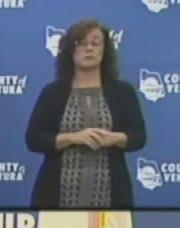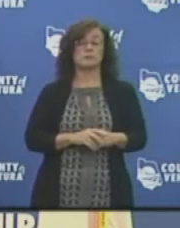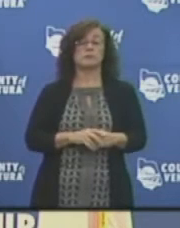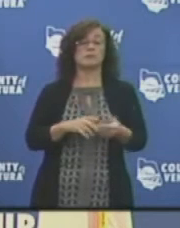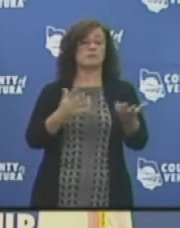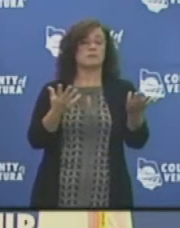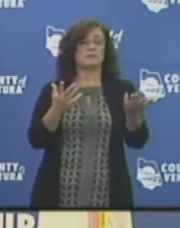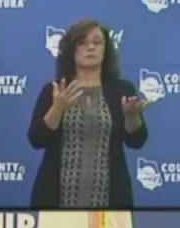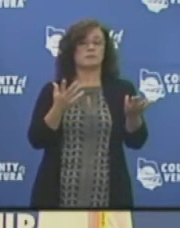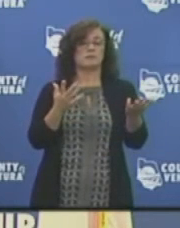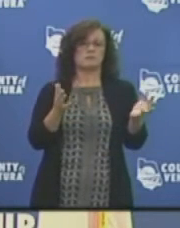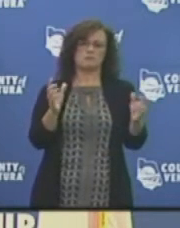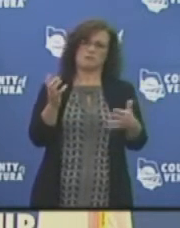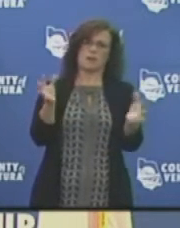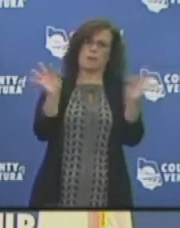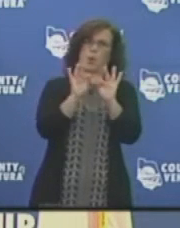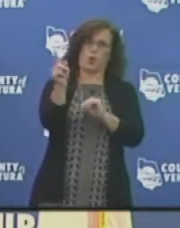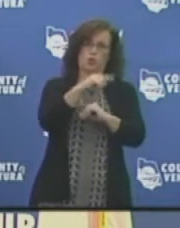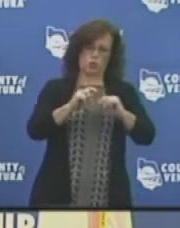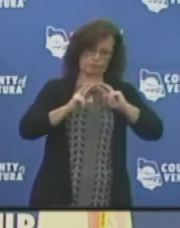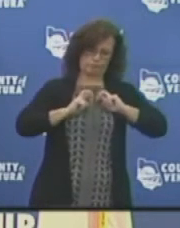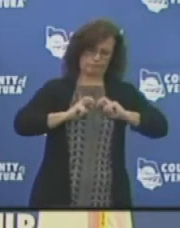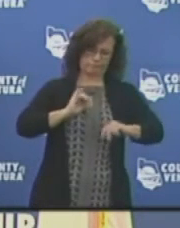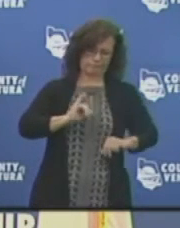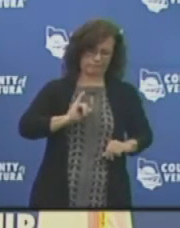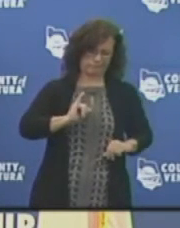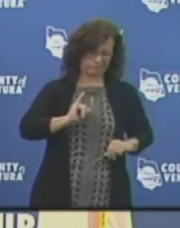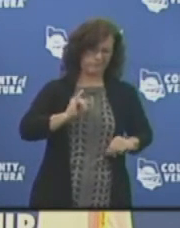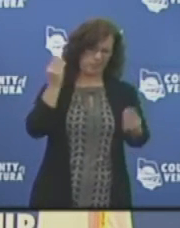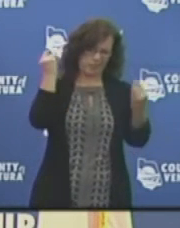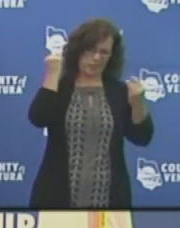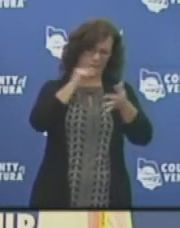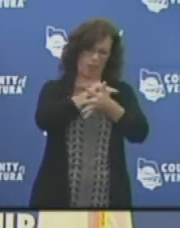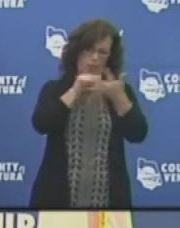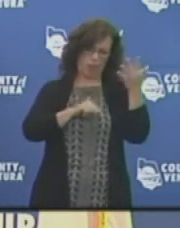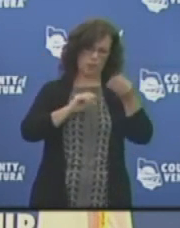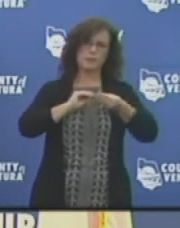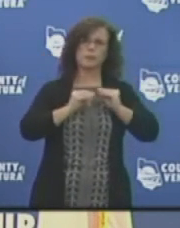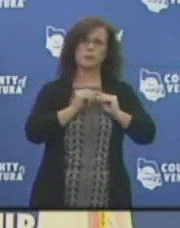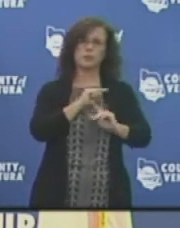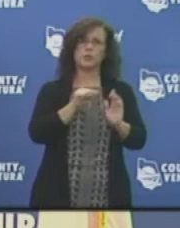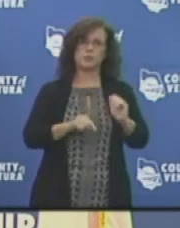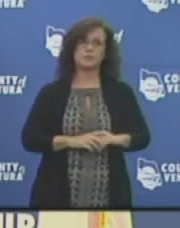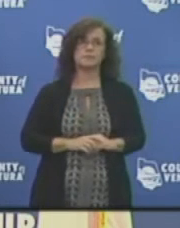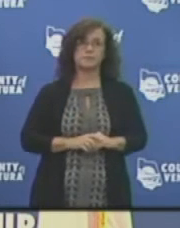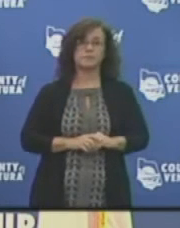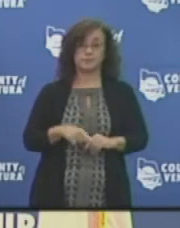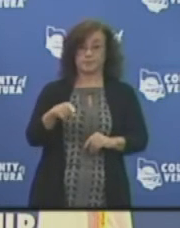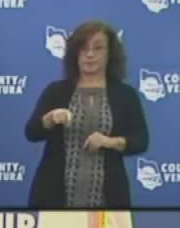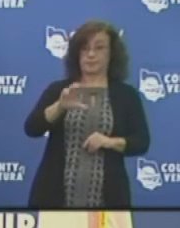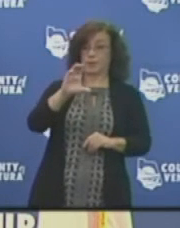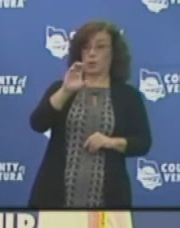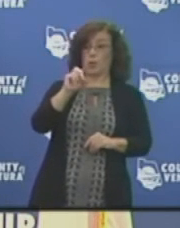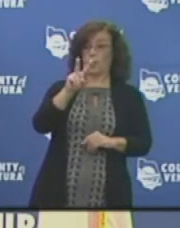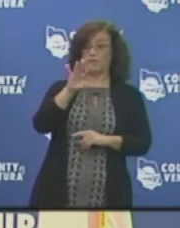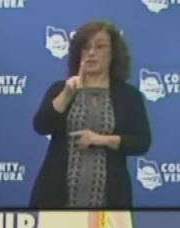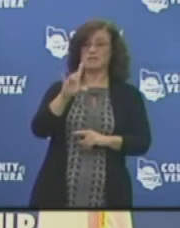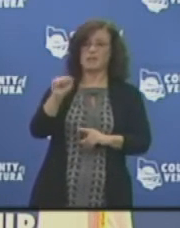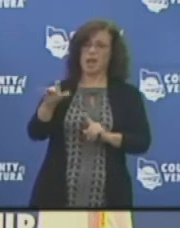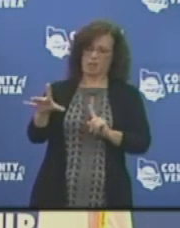and let that settle. This is an illness that we are all susceptible